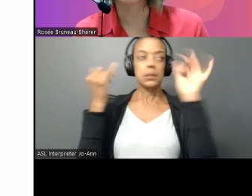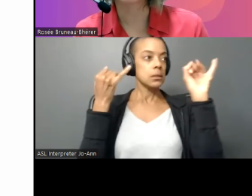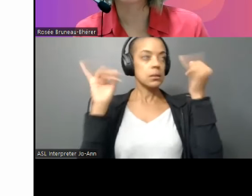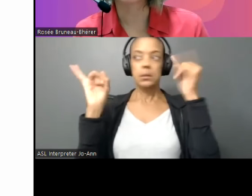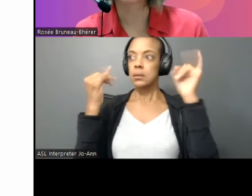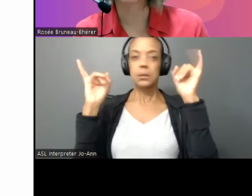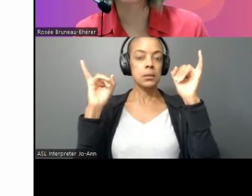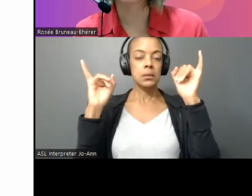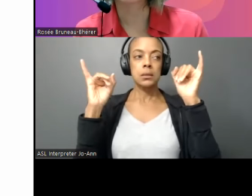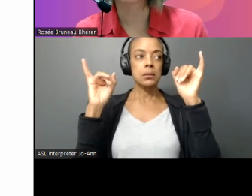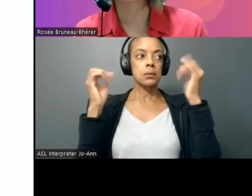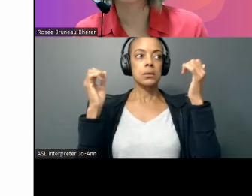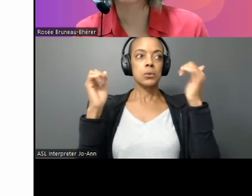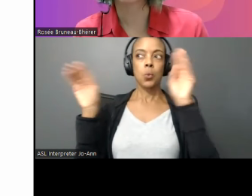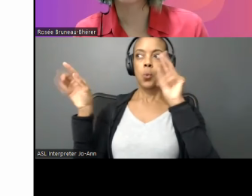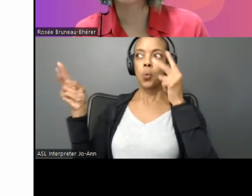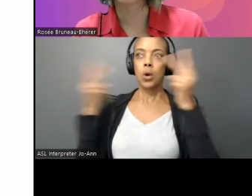watchful.